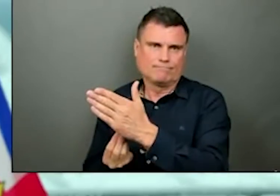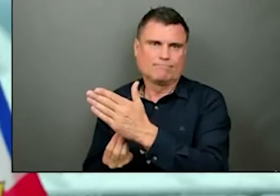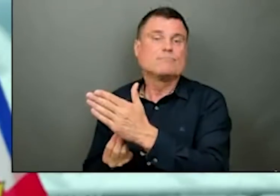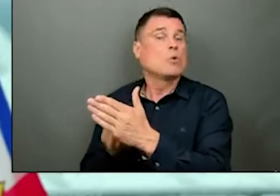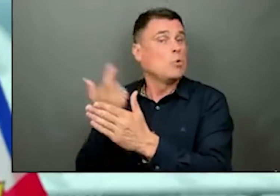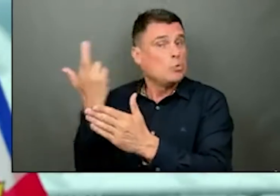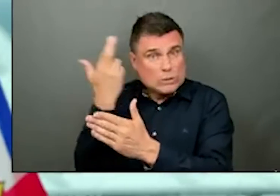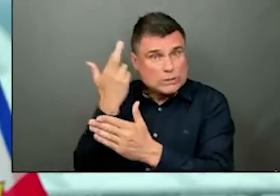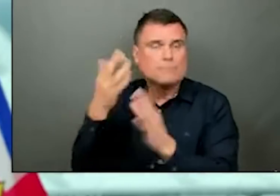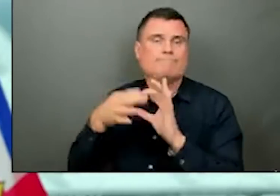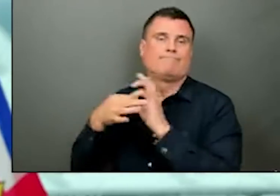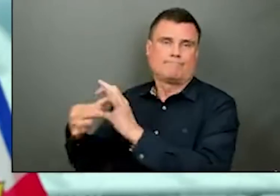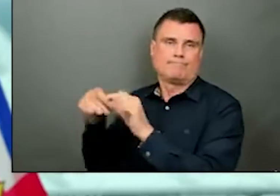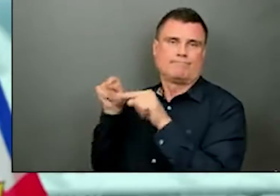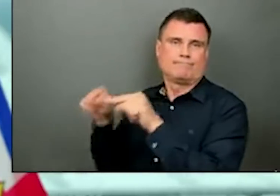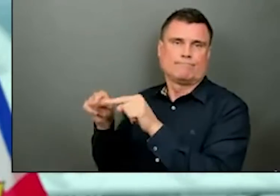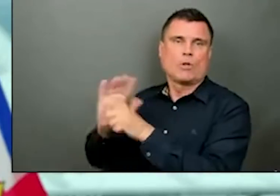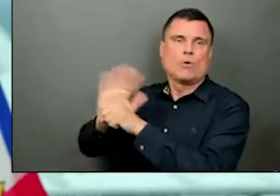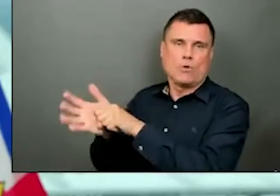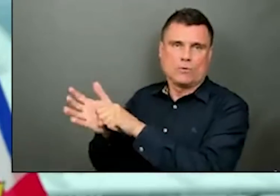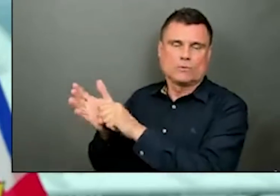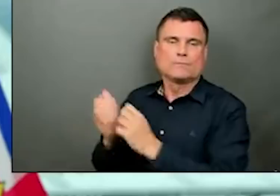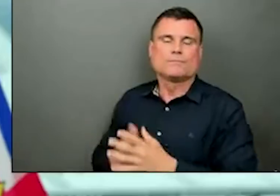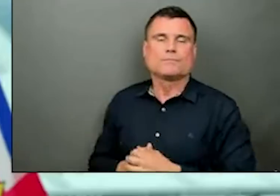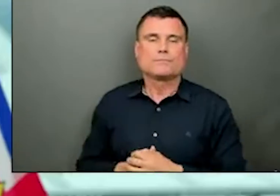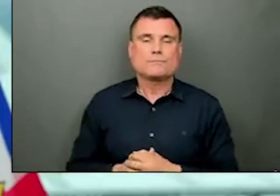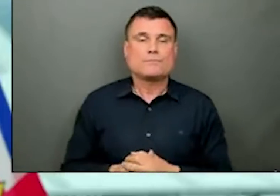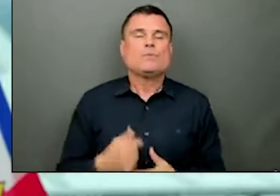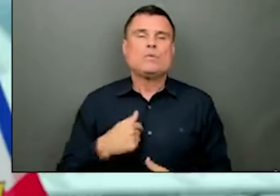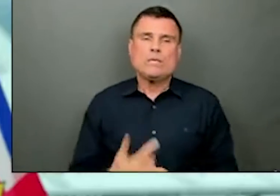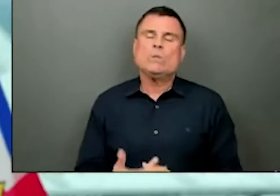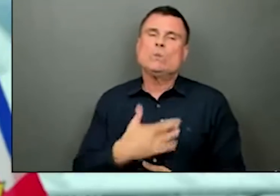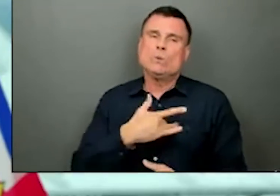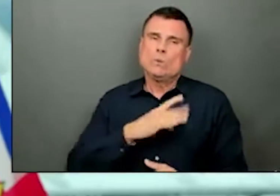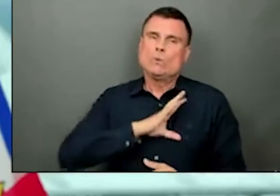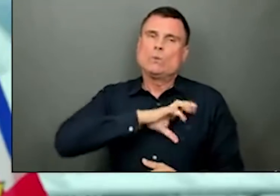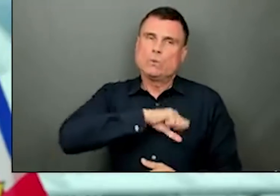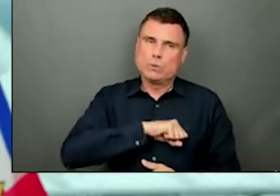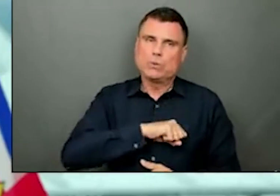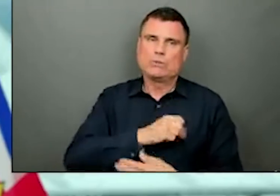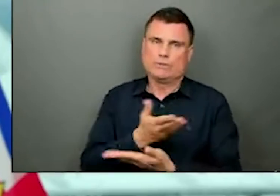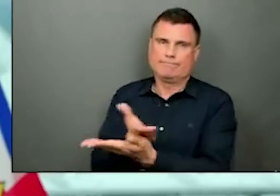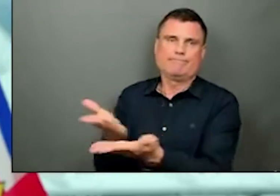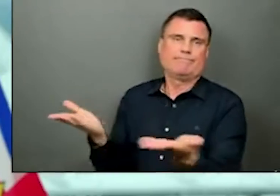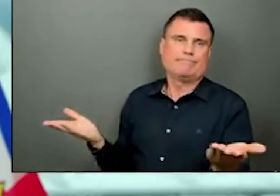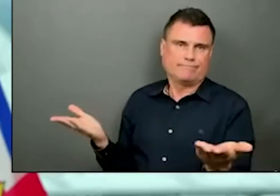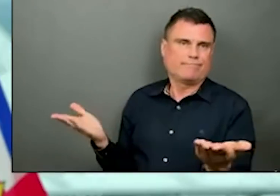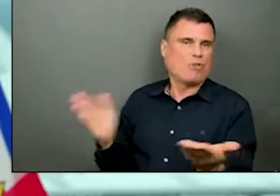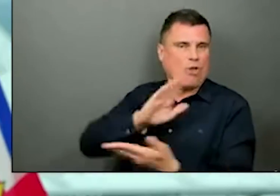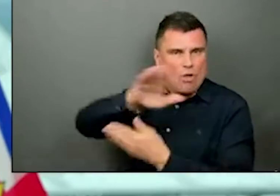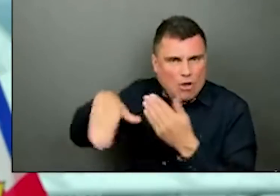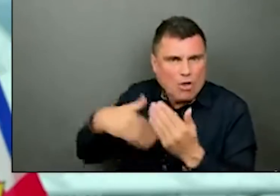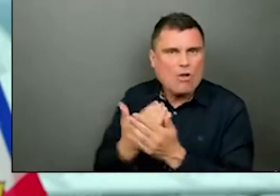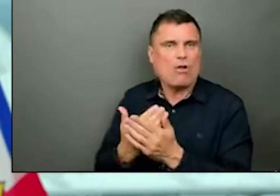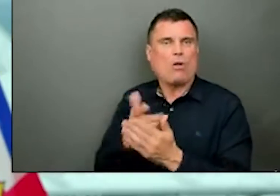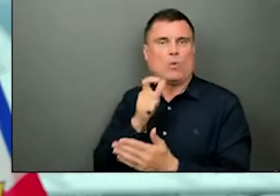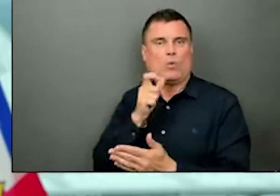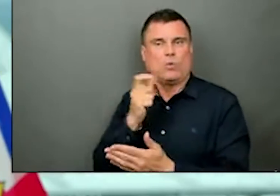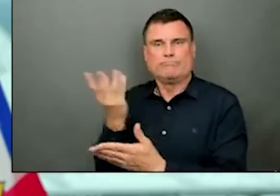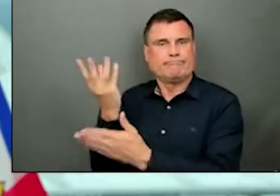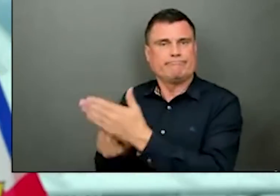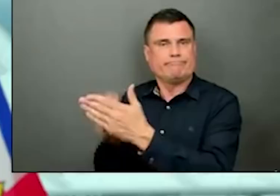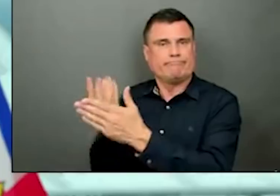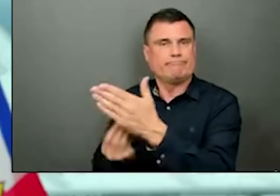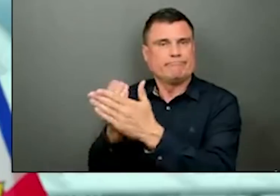weekend, with their care teams in the communities. We know how challenging it is to mourn somebody during these continuing